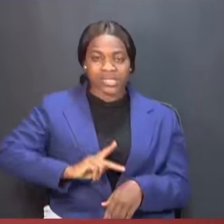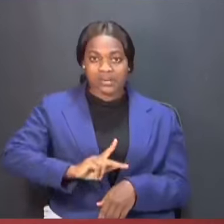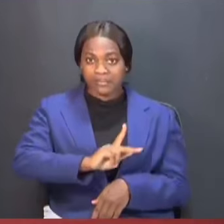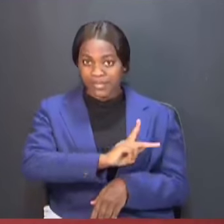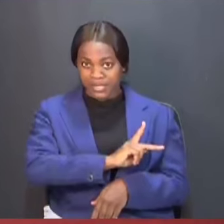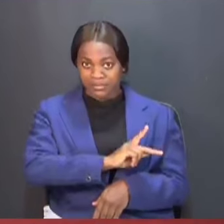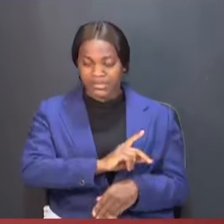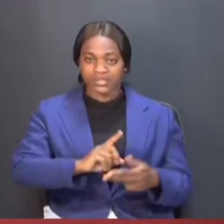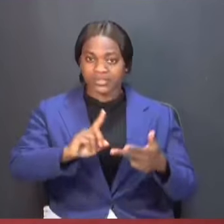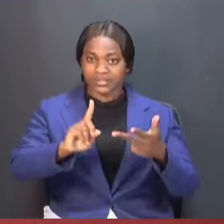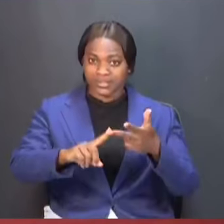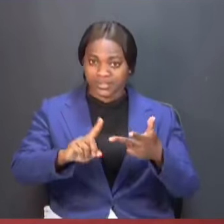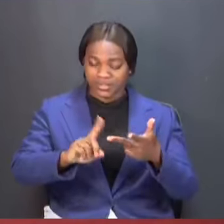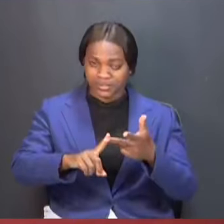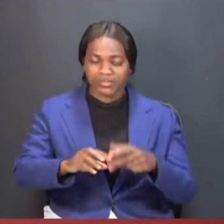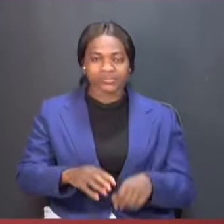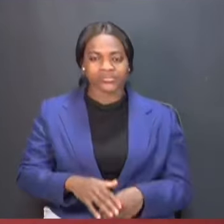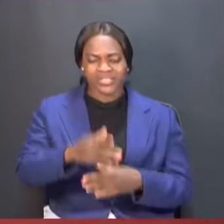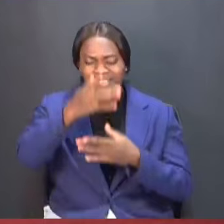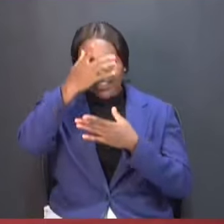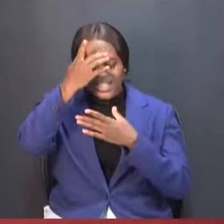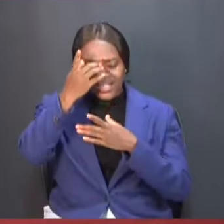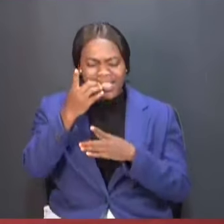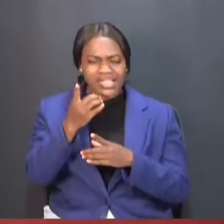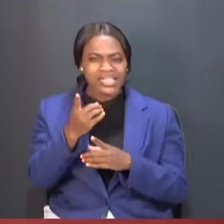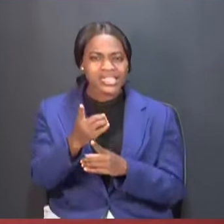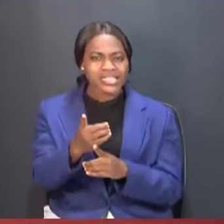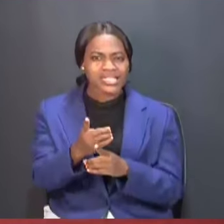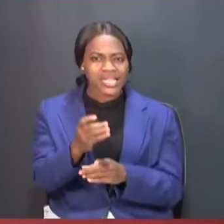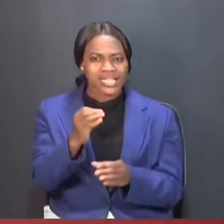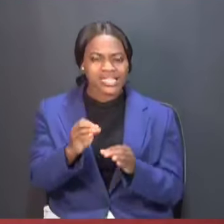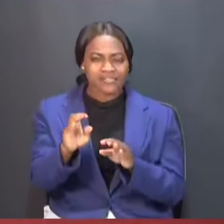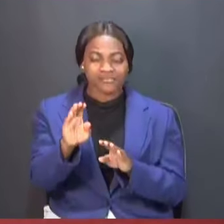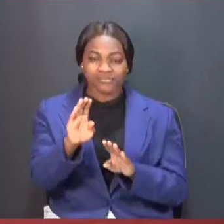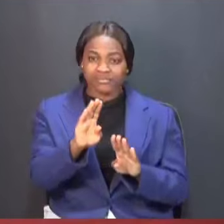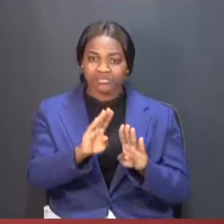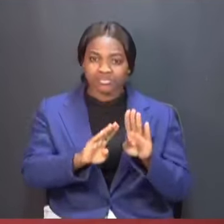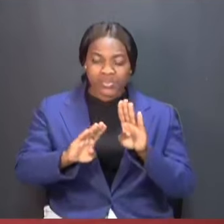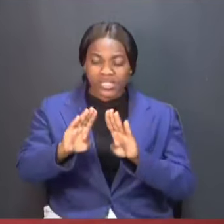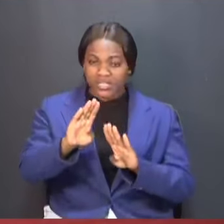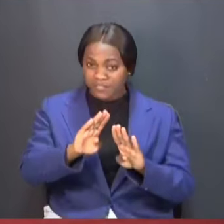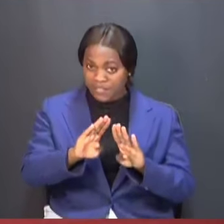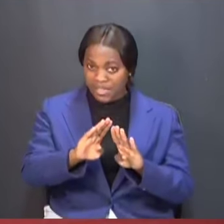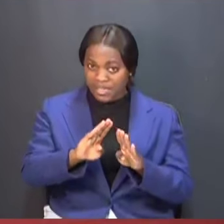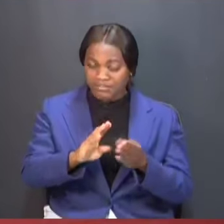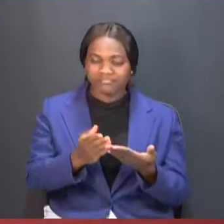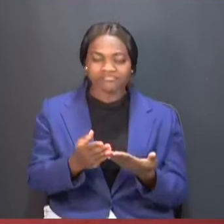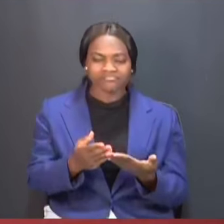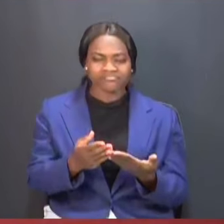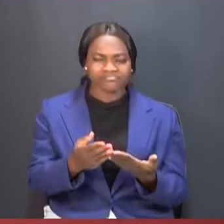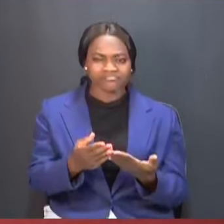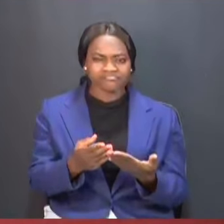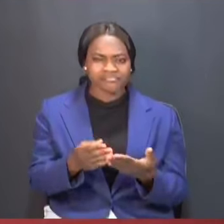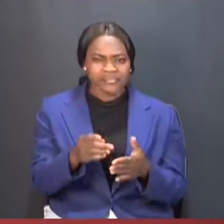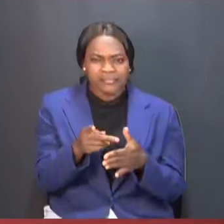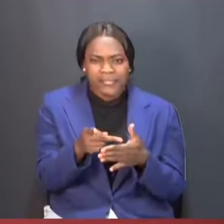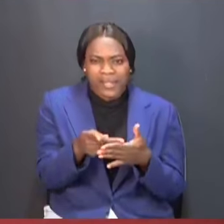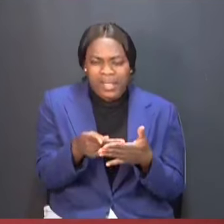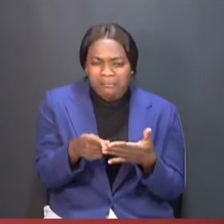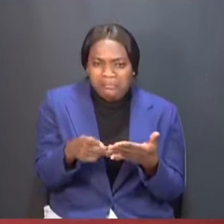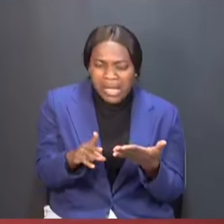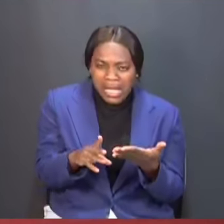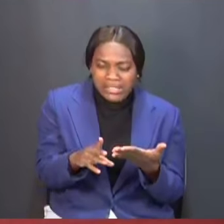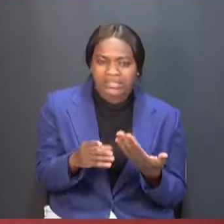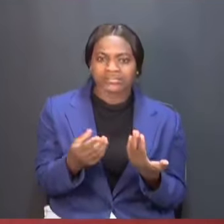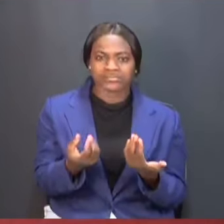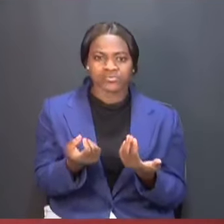3, determine whether the conduct, if established, constitutes contempt of Parliament